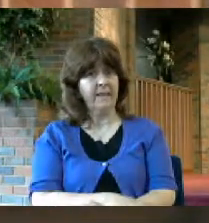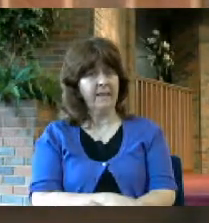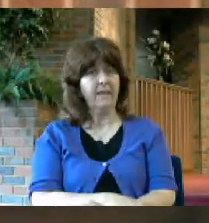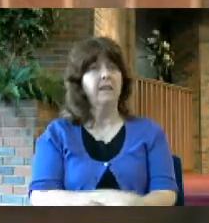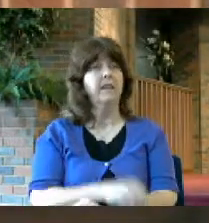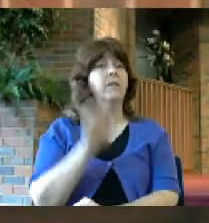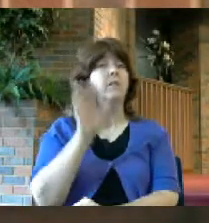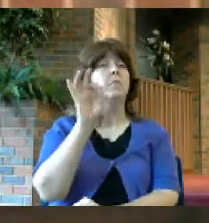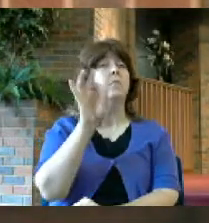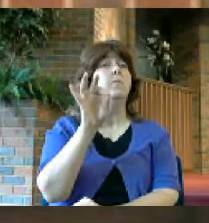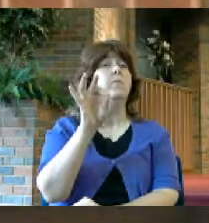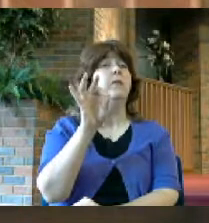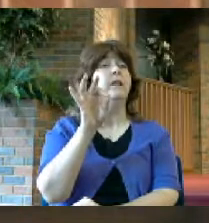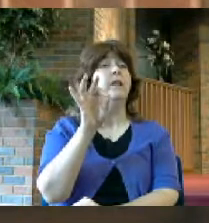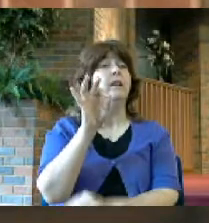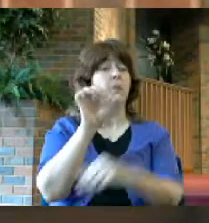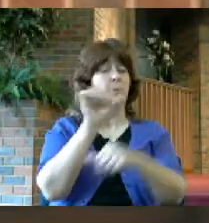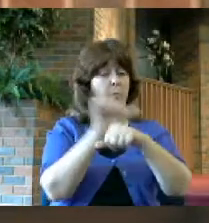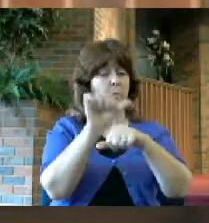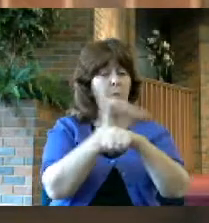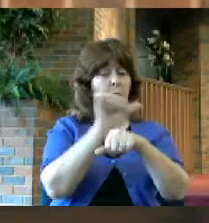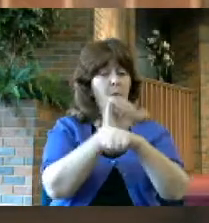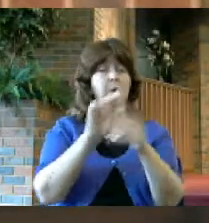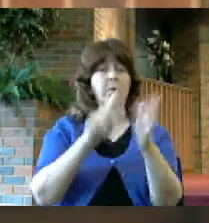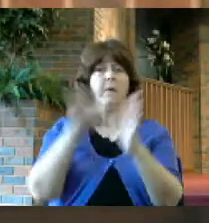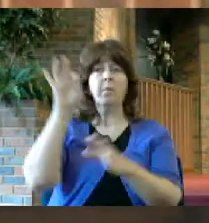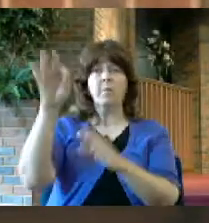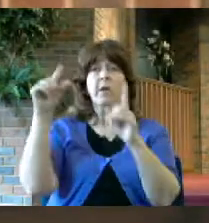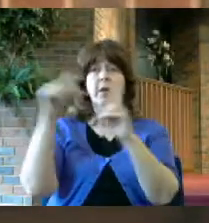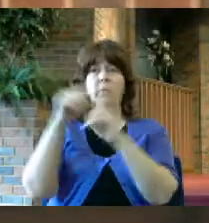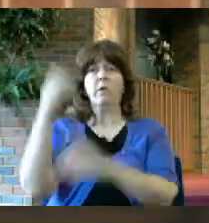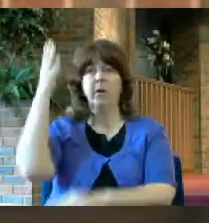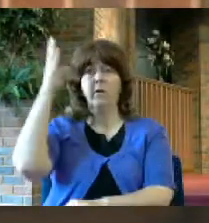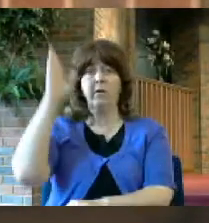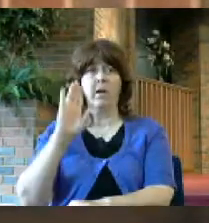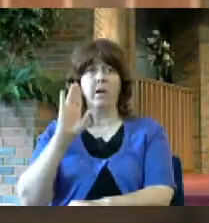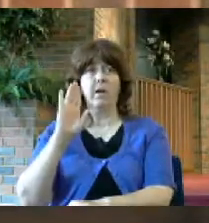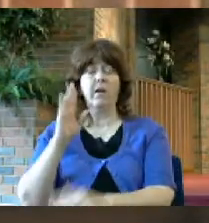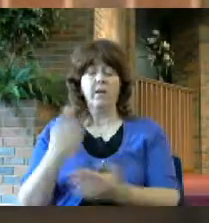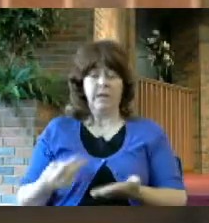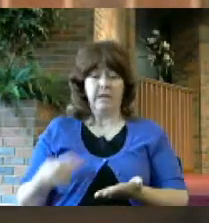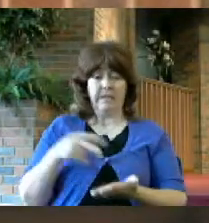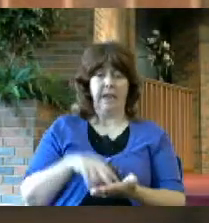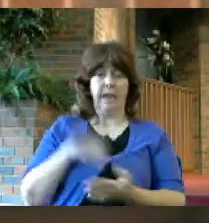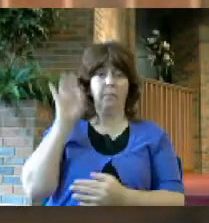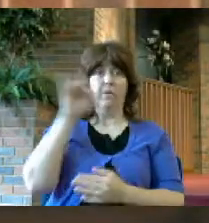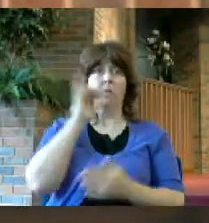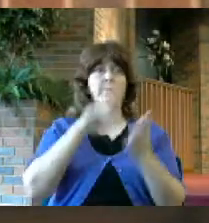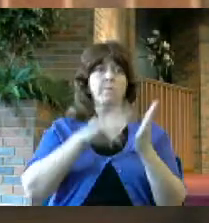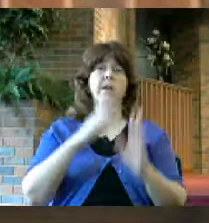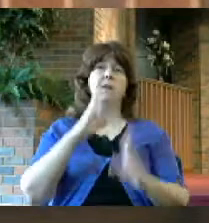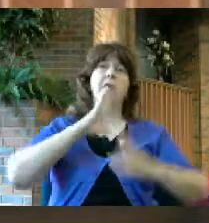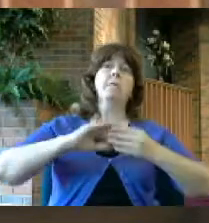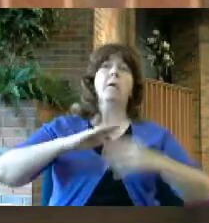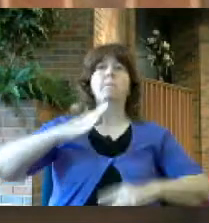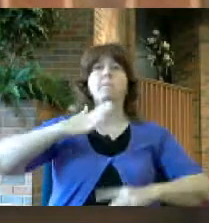Standing in a pulpit is not permission to voice your opinion on every topic that may come to mind.